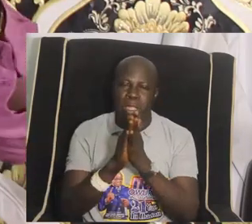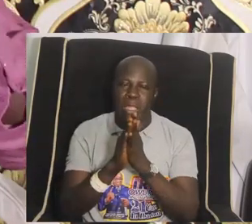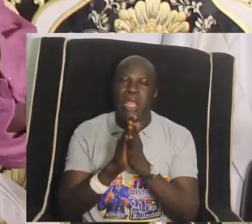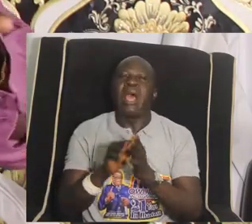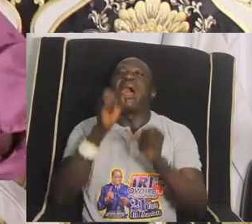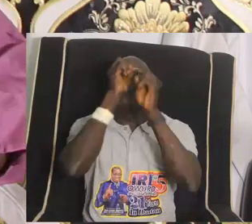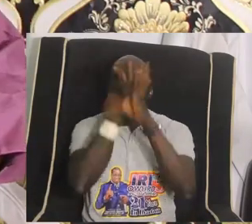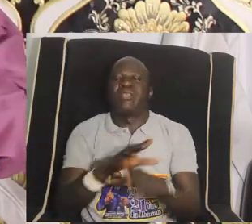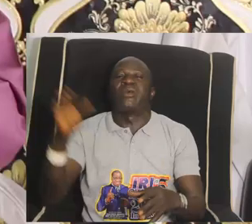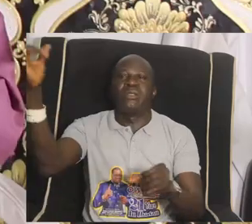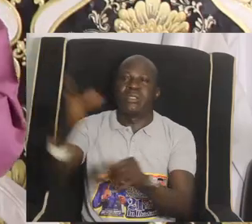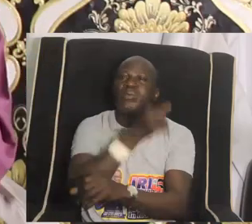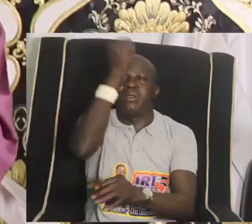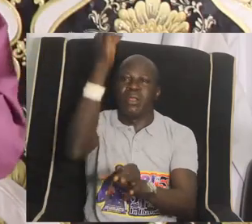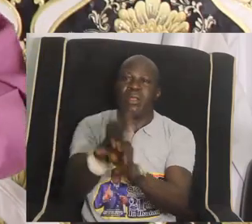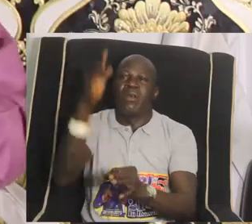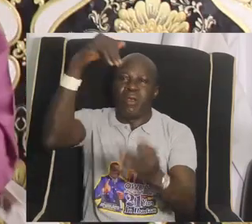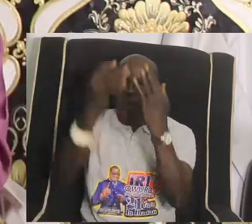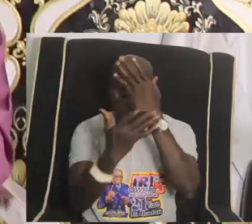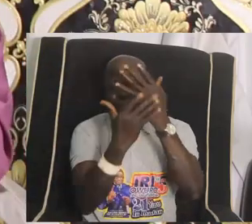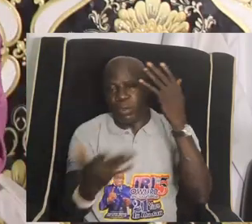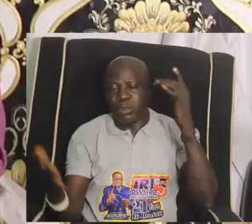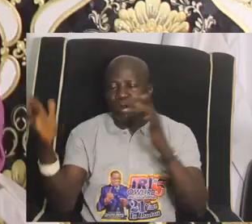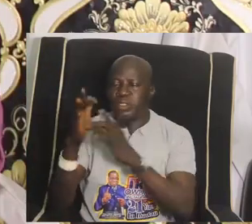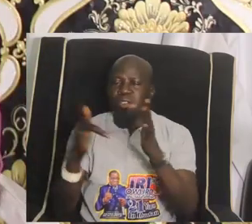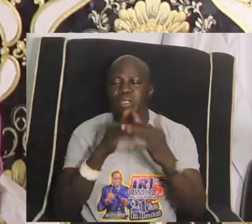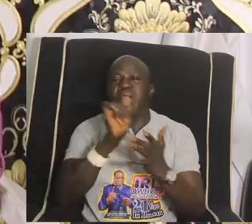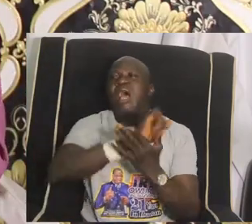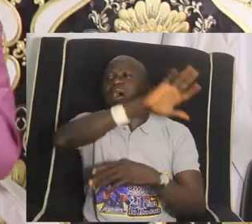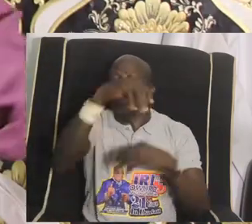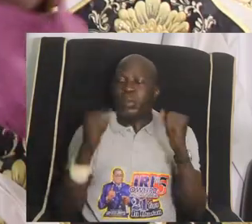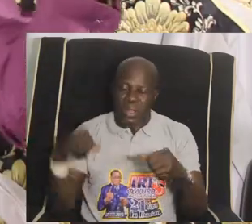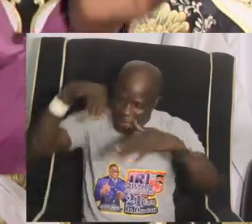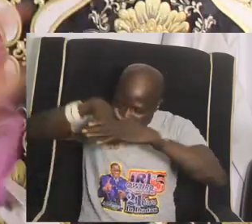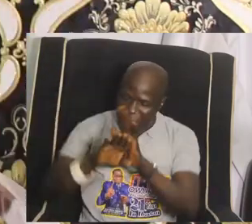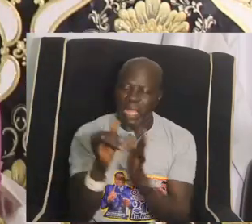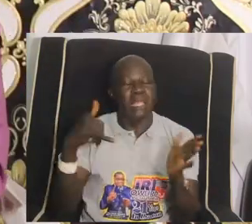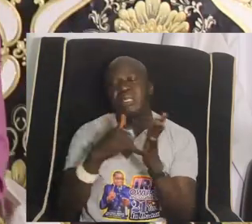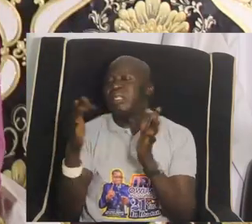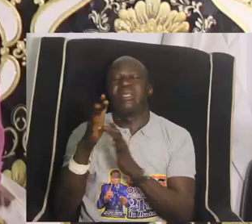pray. I sacrifice your symbol of faith. I put in the full blood of Jesus. Amen. God will come into me.